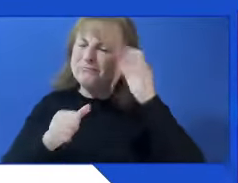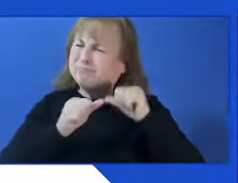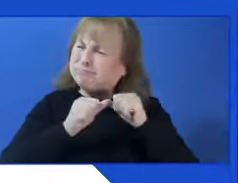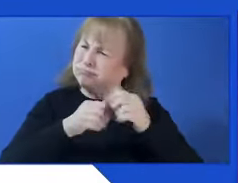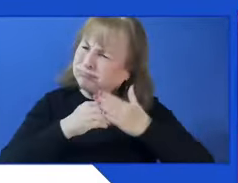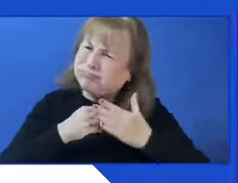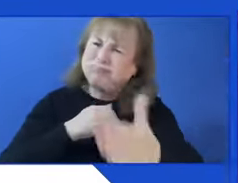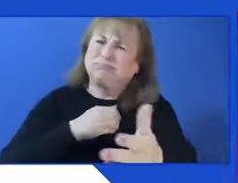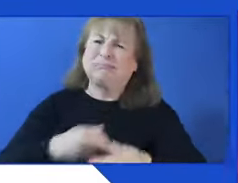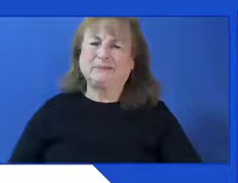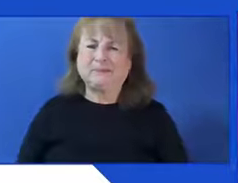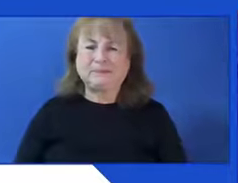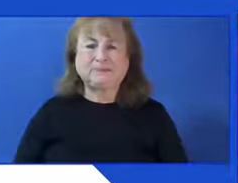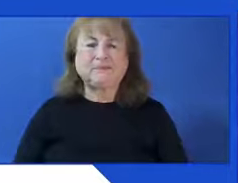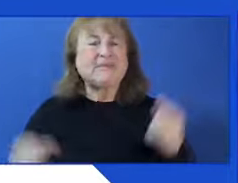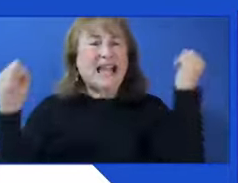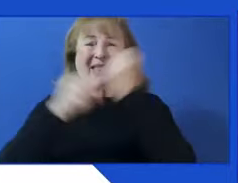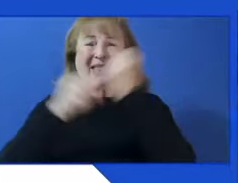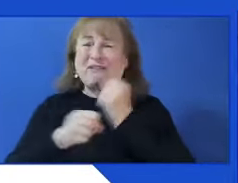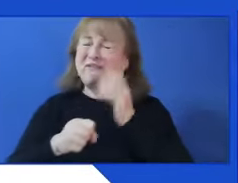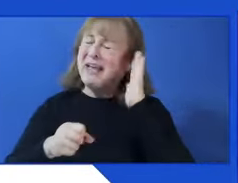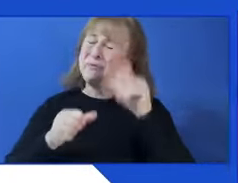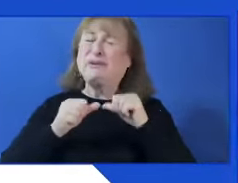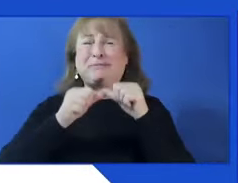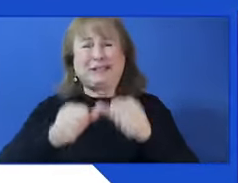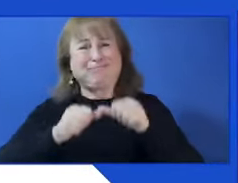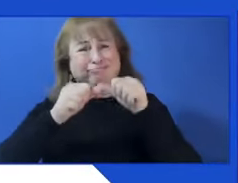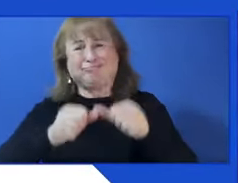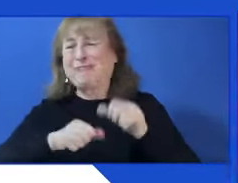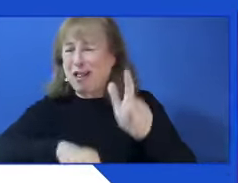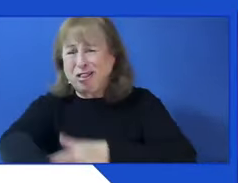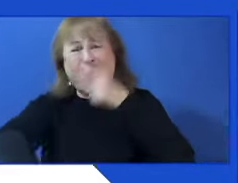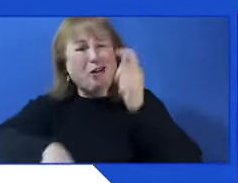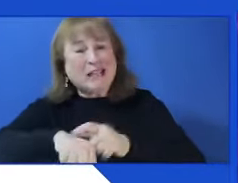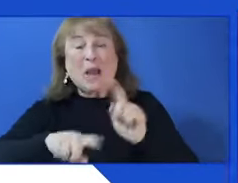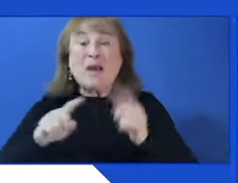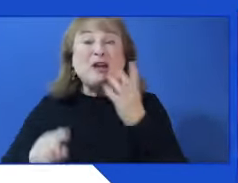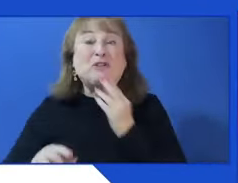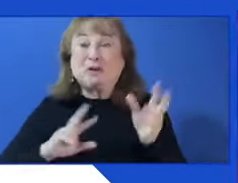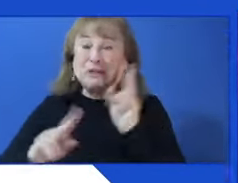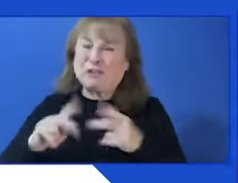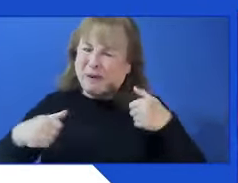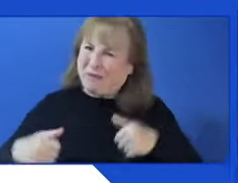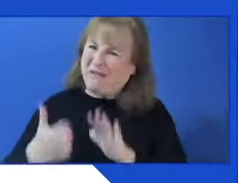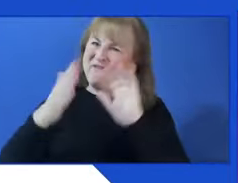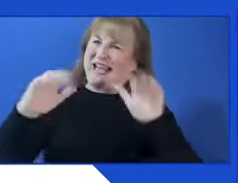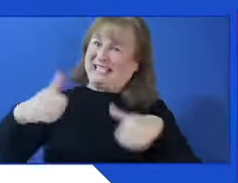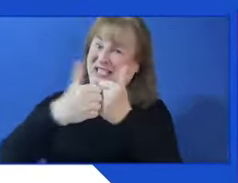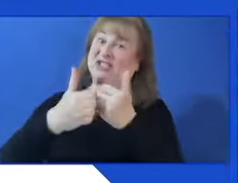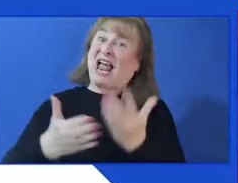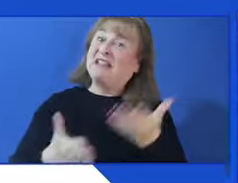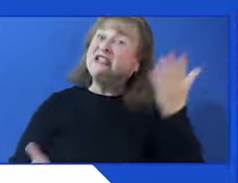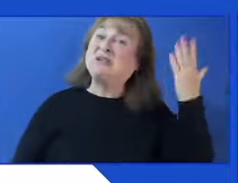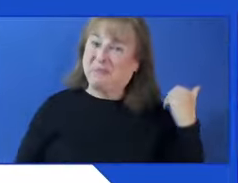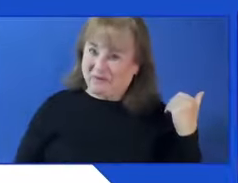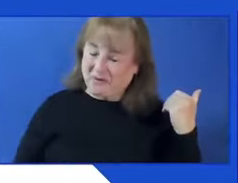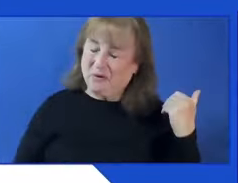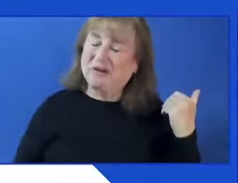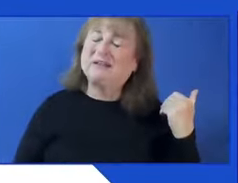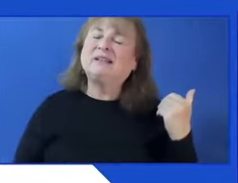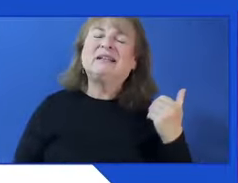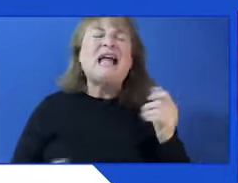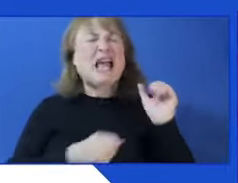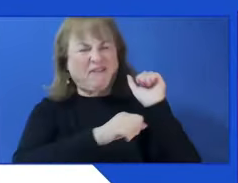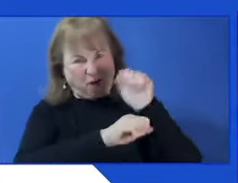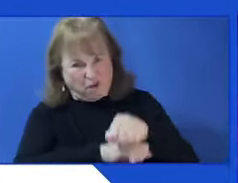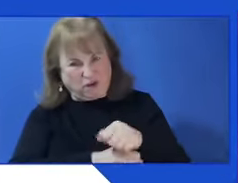future. The fight will be a long one. But Jews have faced such challenges before and have overcome